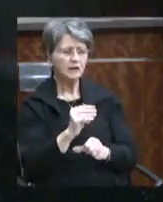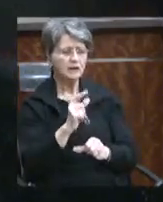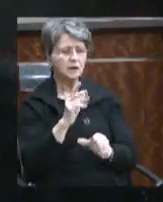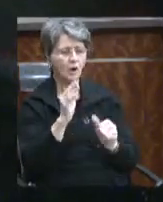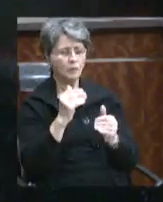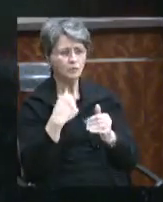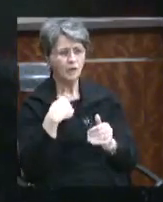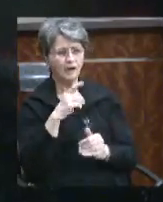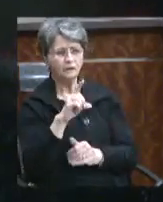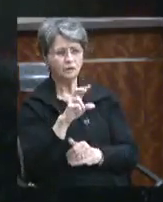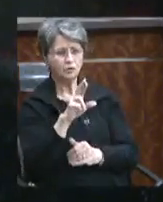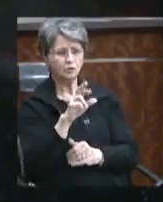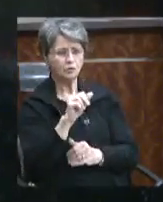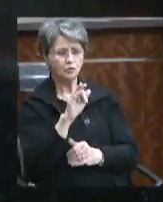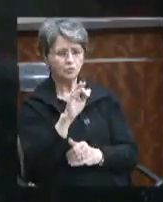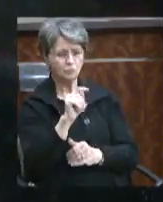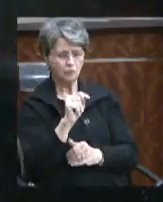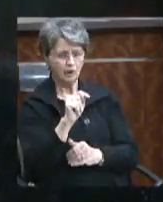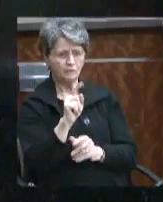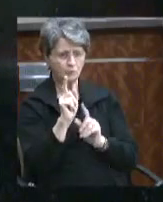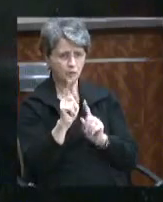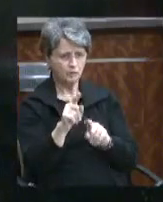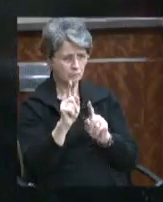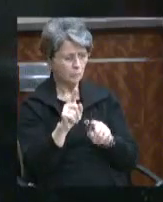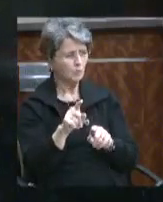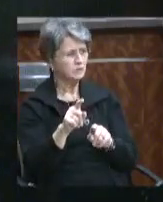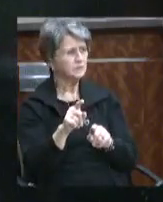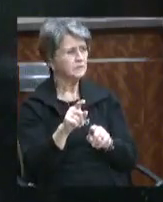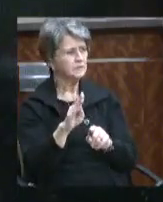done by all the committees up to the executive committee by